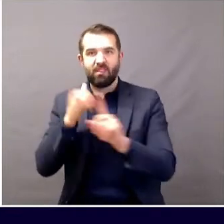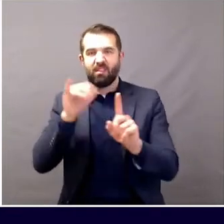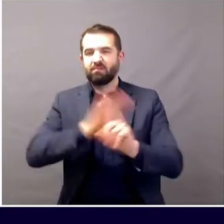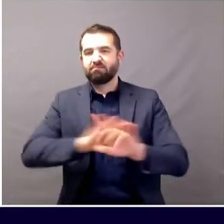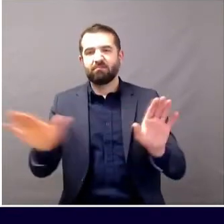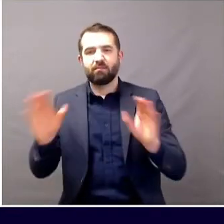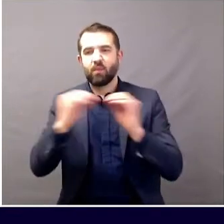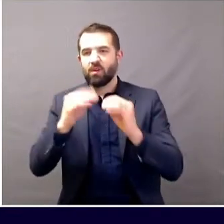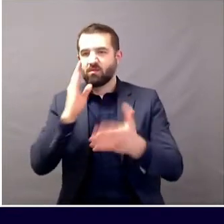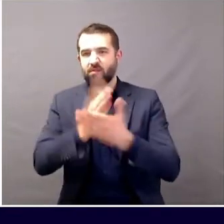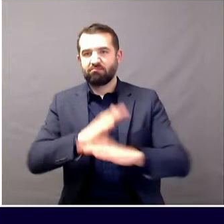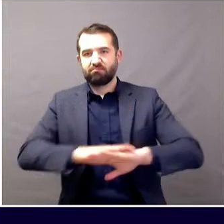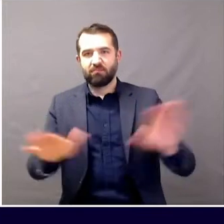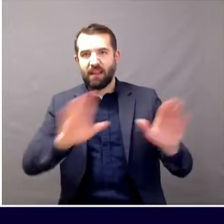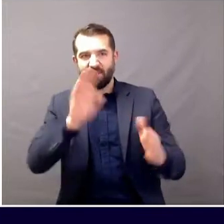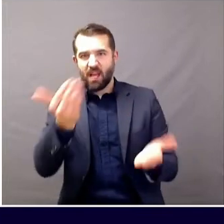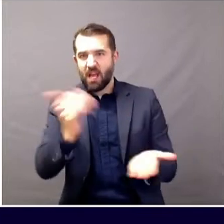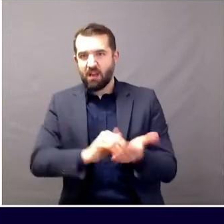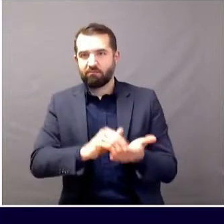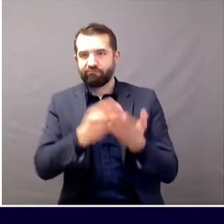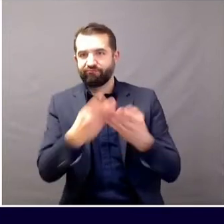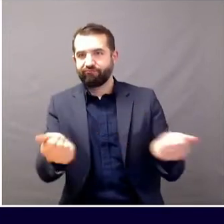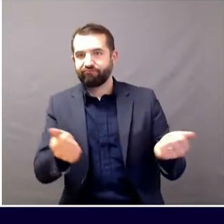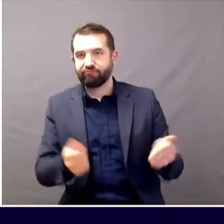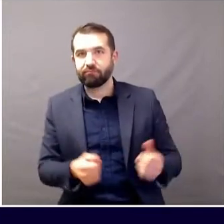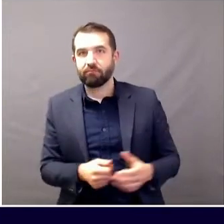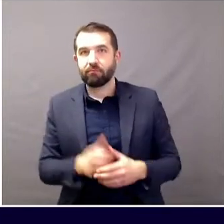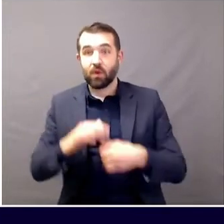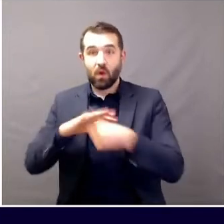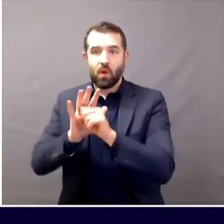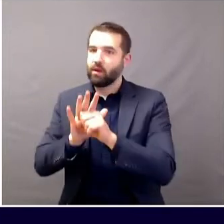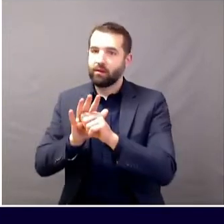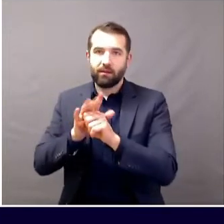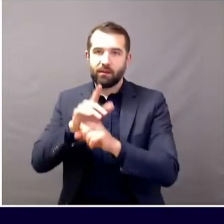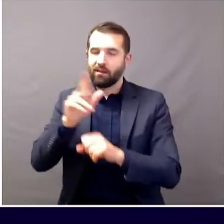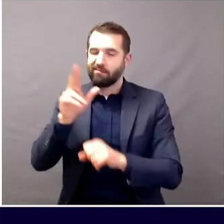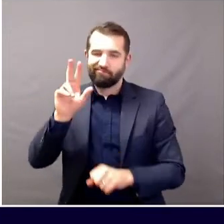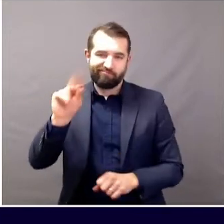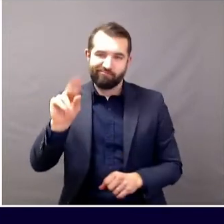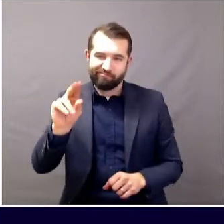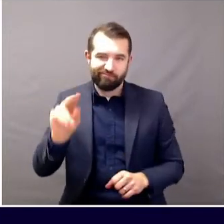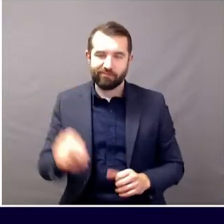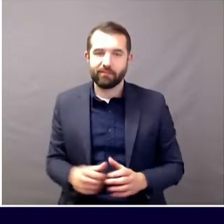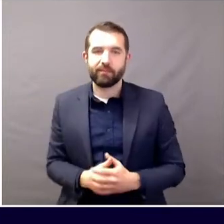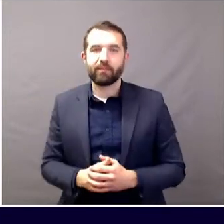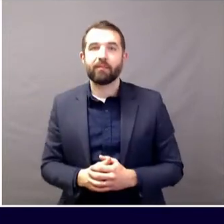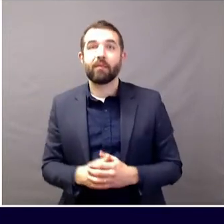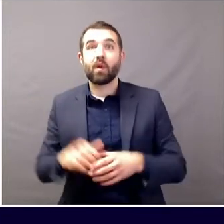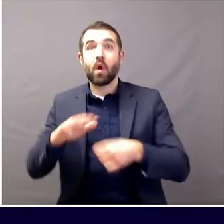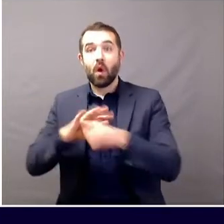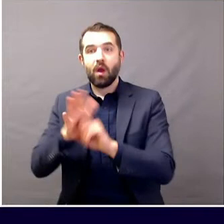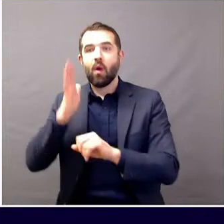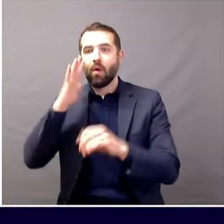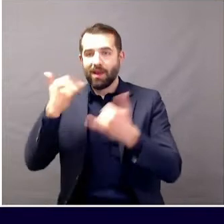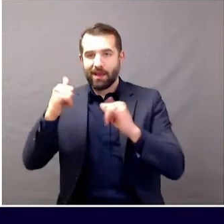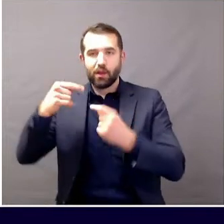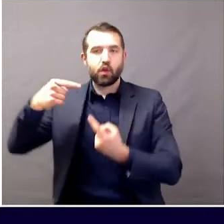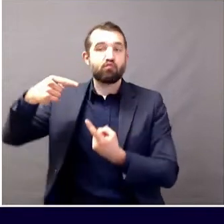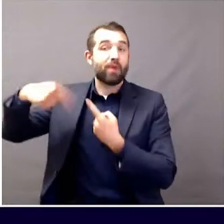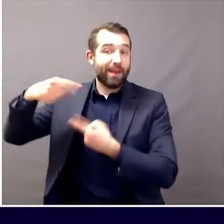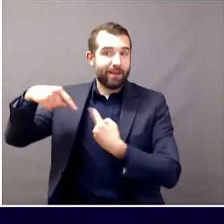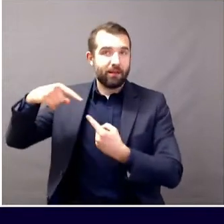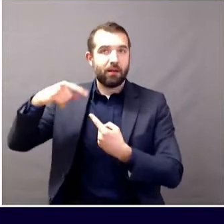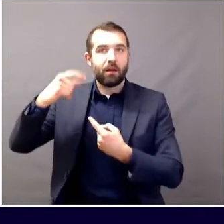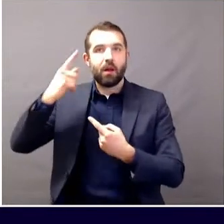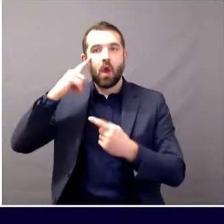after we have gone through this mass vaccination process, is that COVID will still be with us, hopefully in numbers that are small,